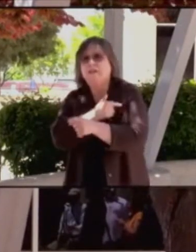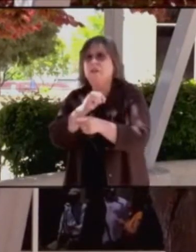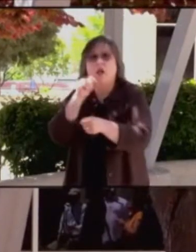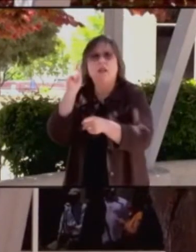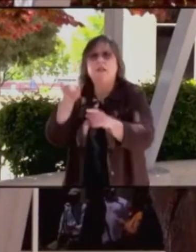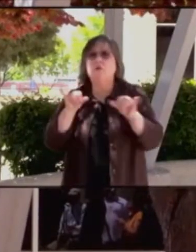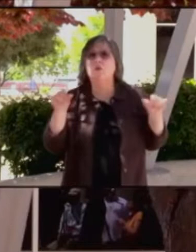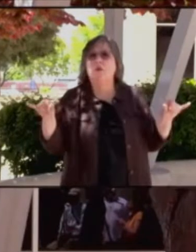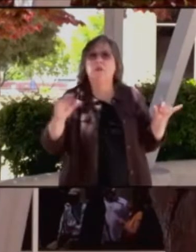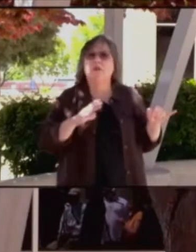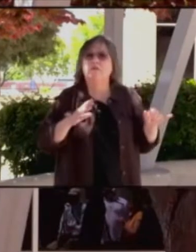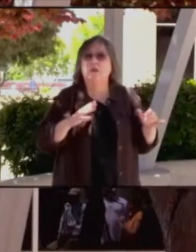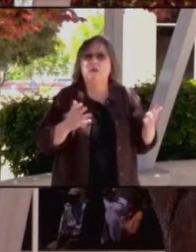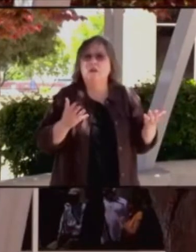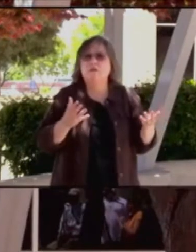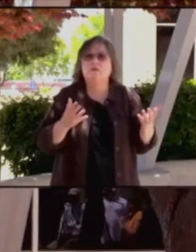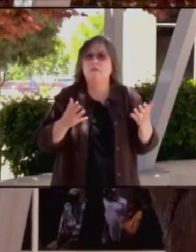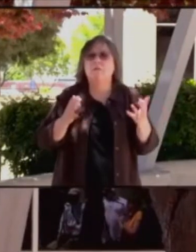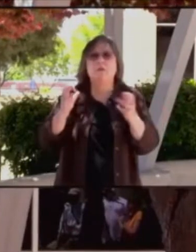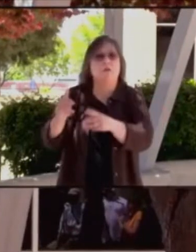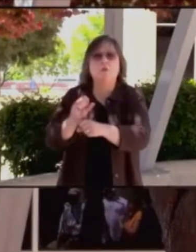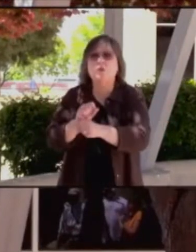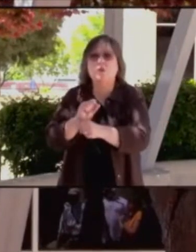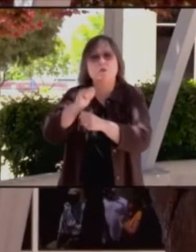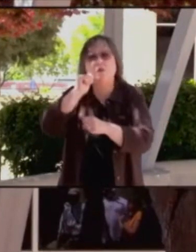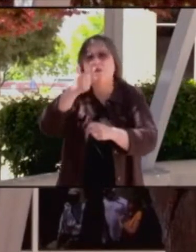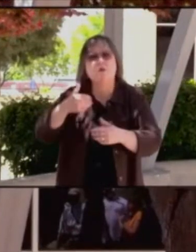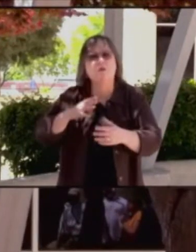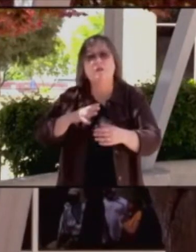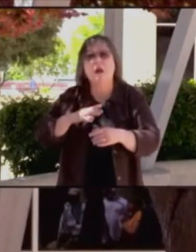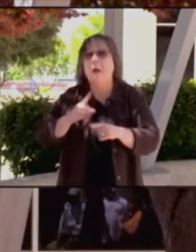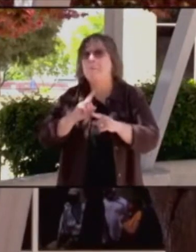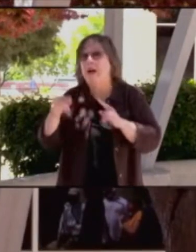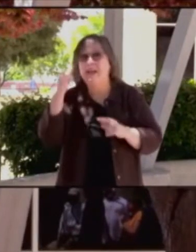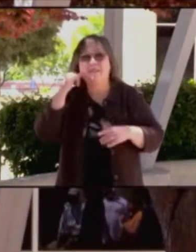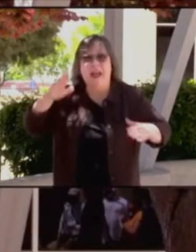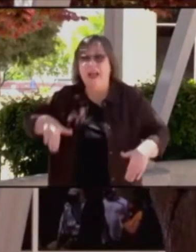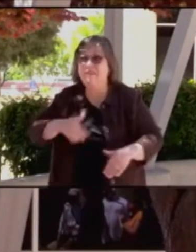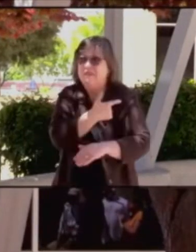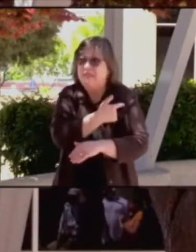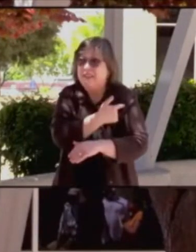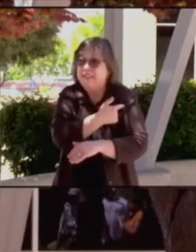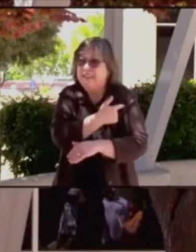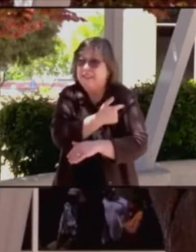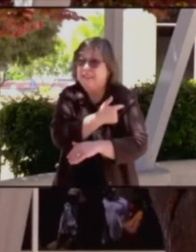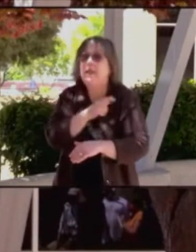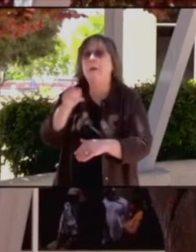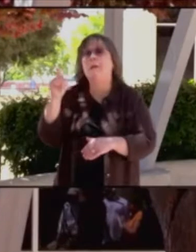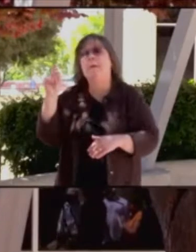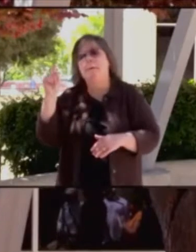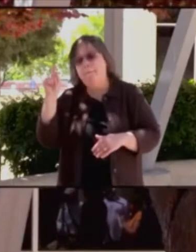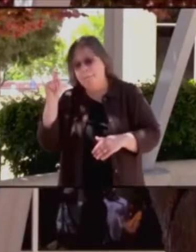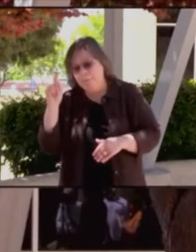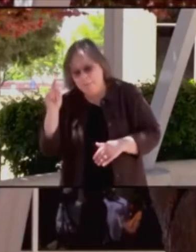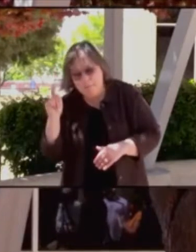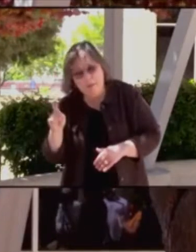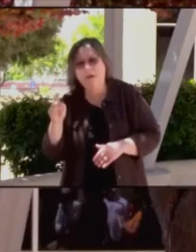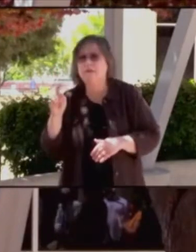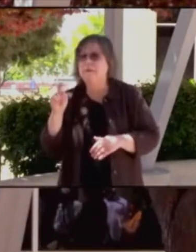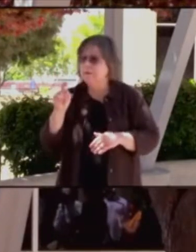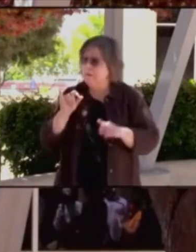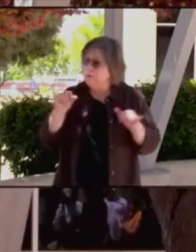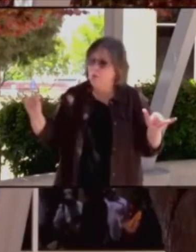vaccinated. That's in place right now. And so that's why it's all the more important, number one, for businesses to know the